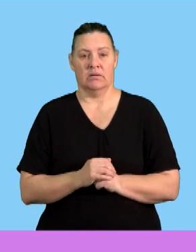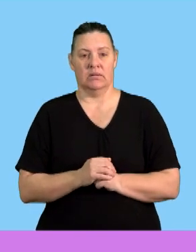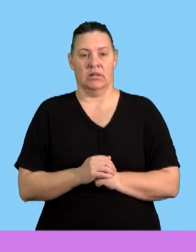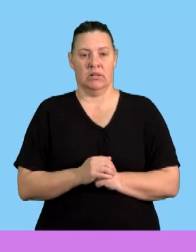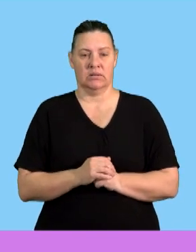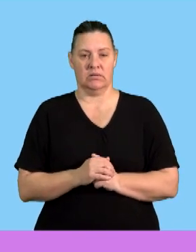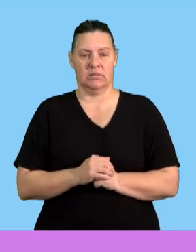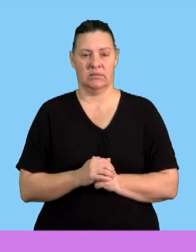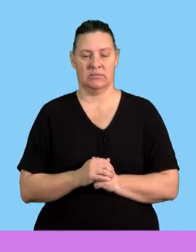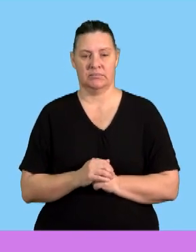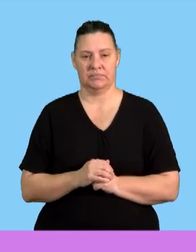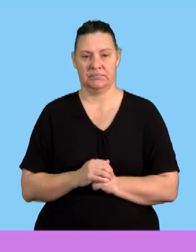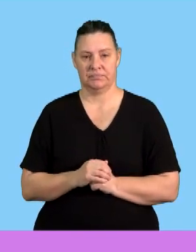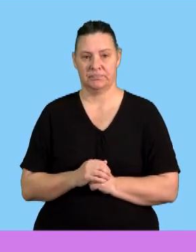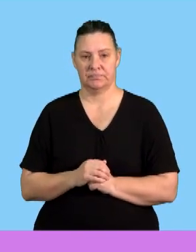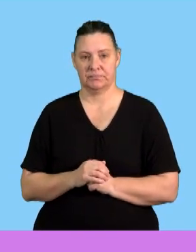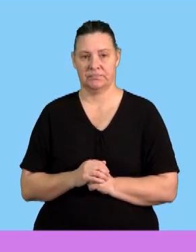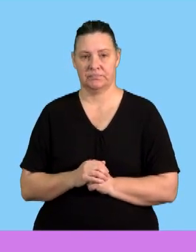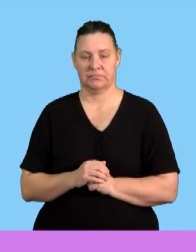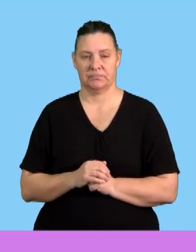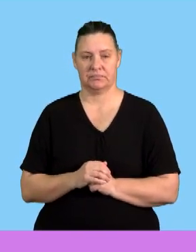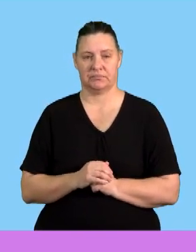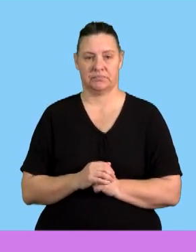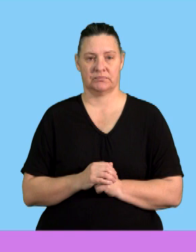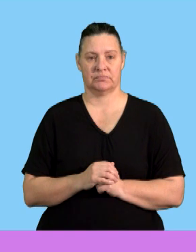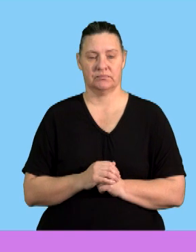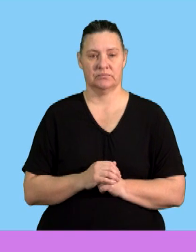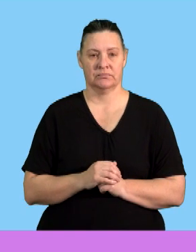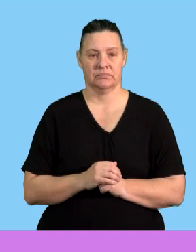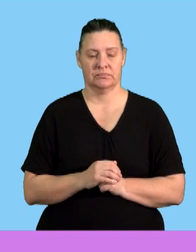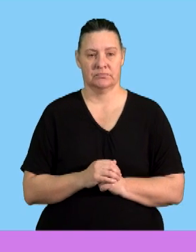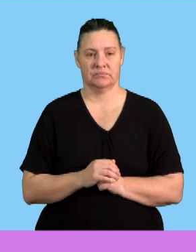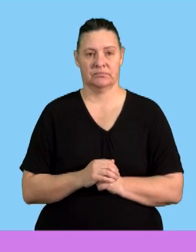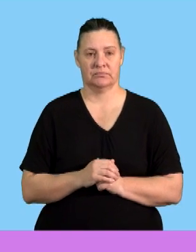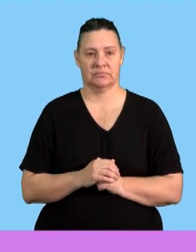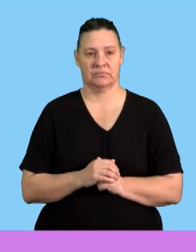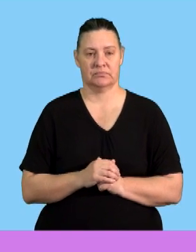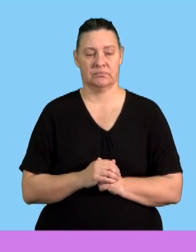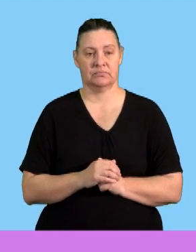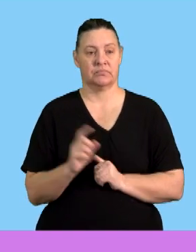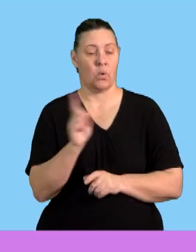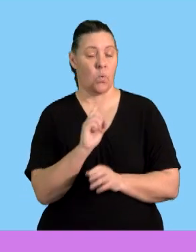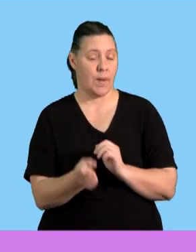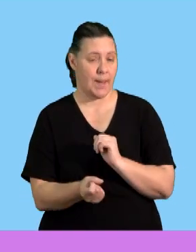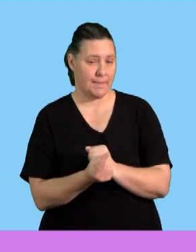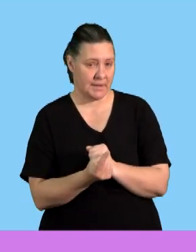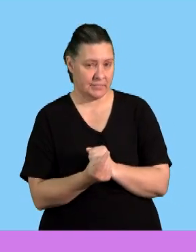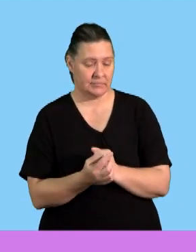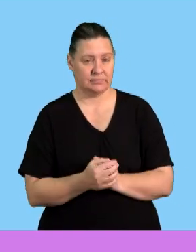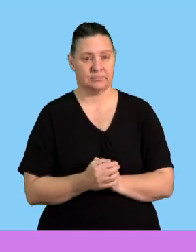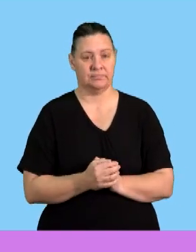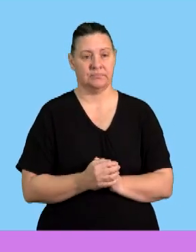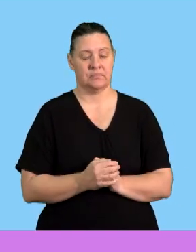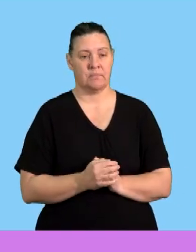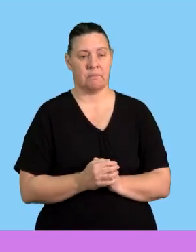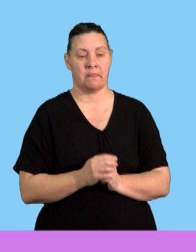long she will invest. So, what's going to happen now is first